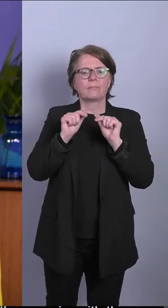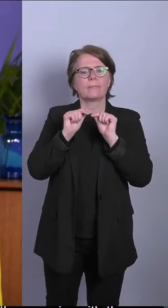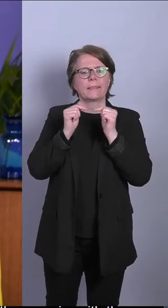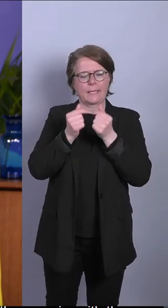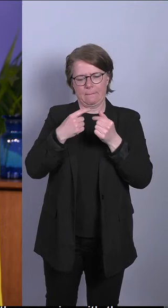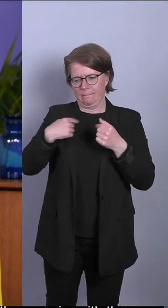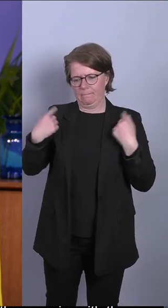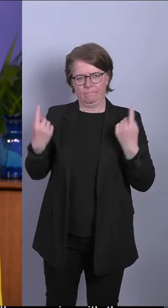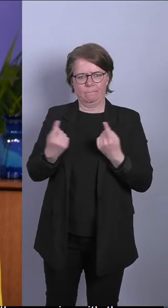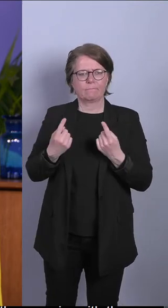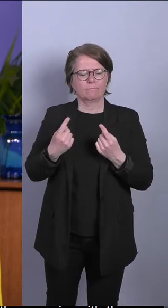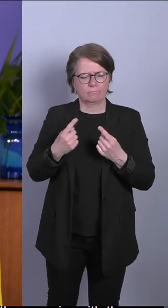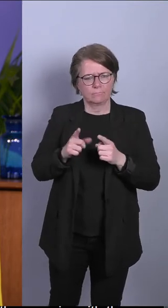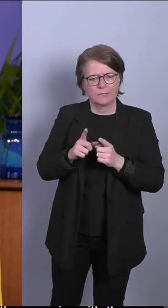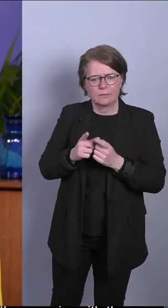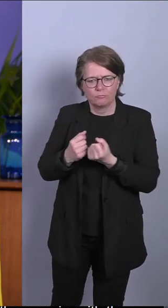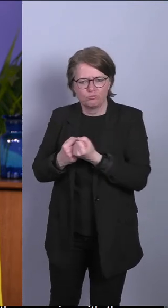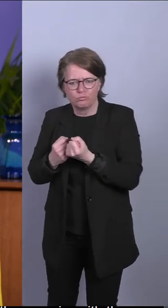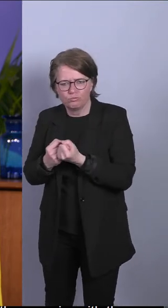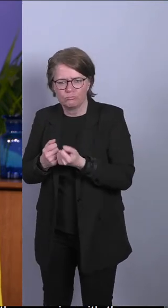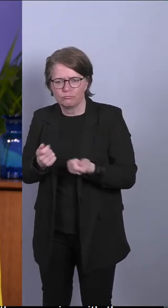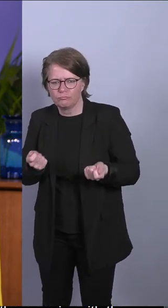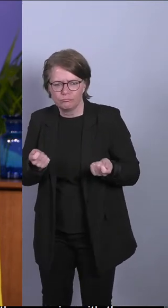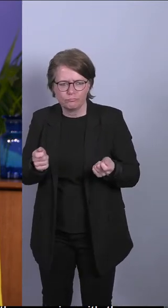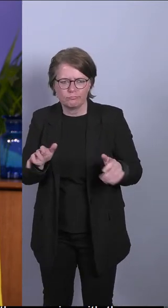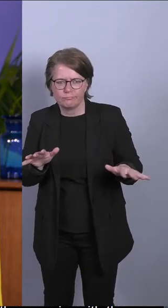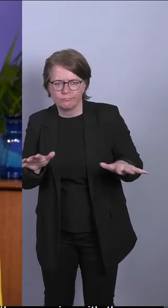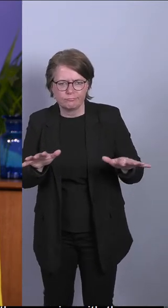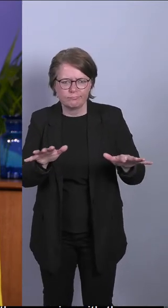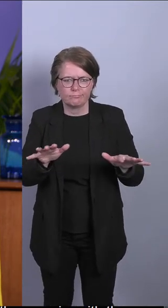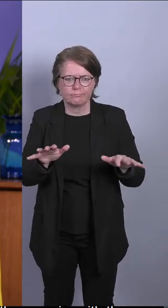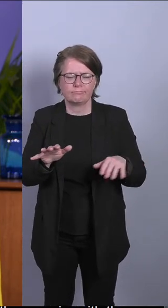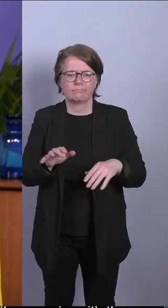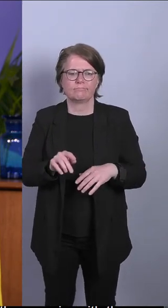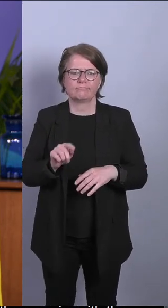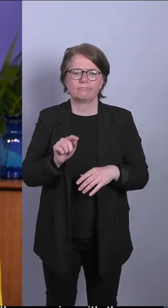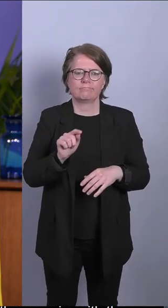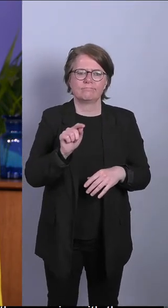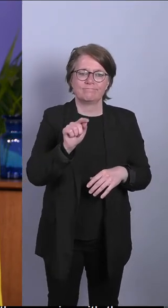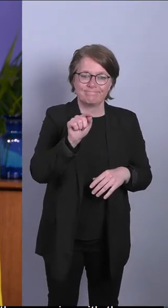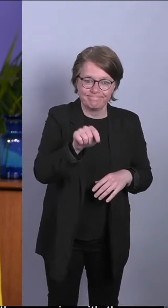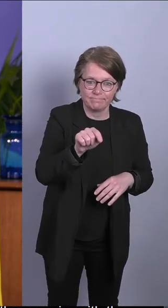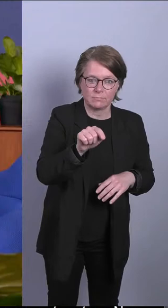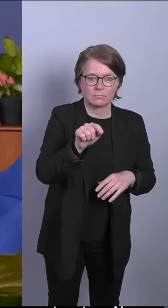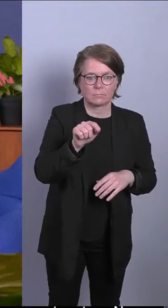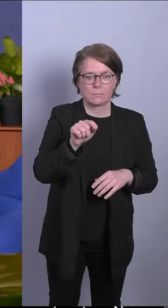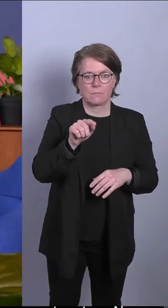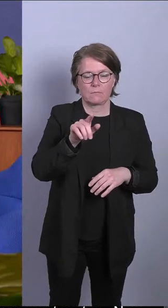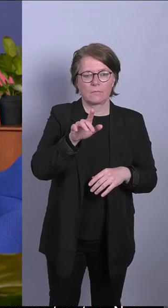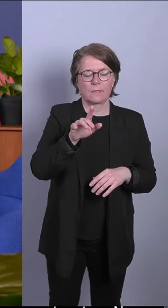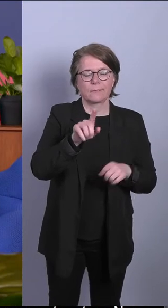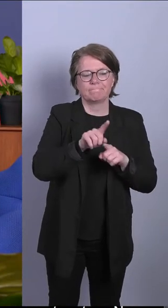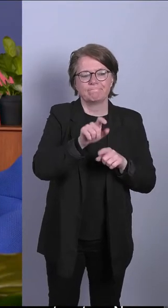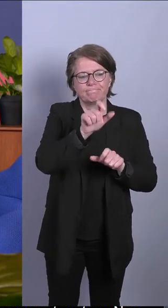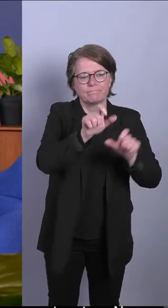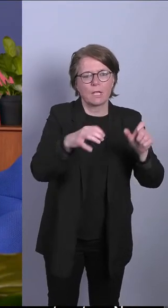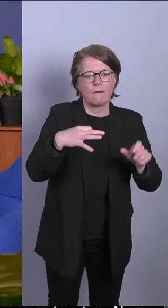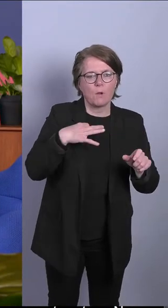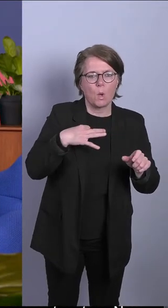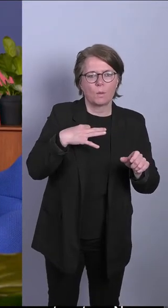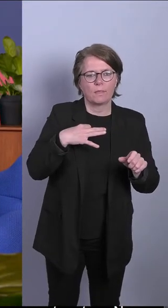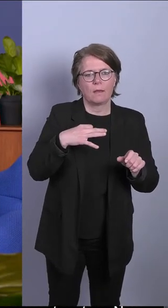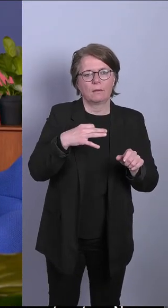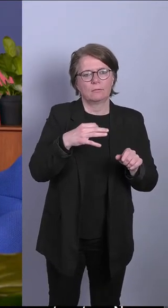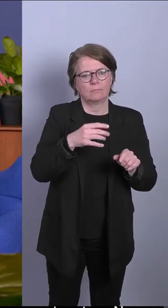of the volunteers. What would make their experience more enriching, more fulfilling? So, yes. So tell us,